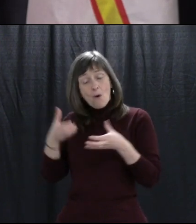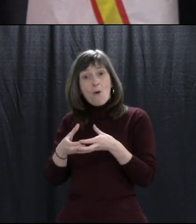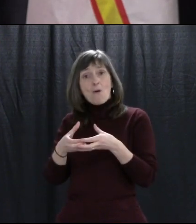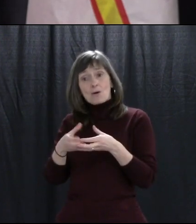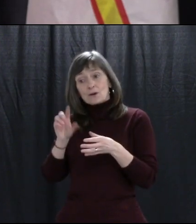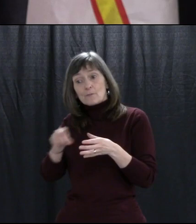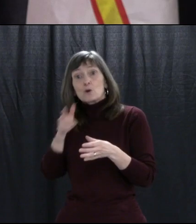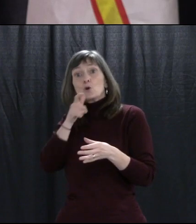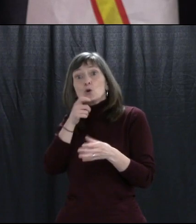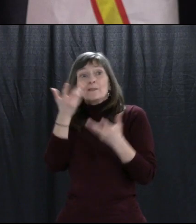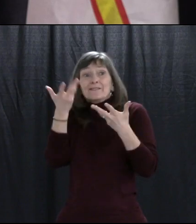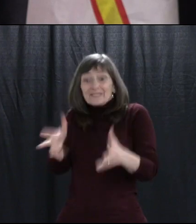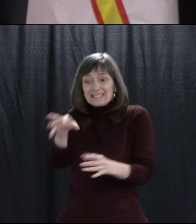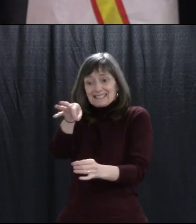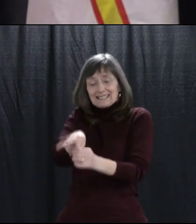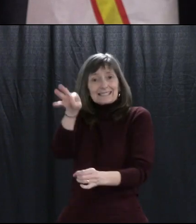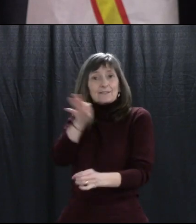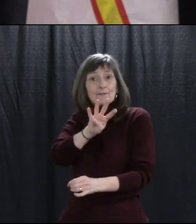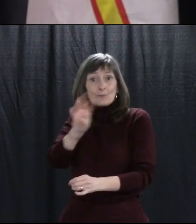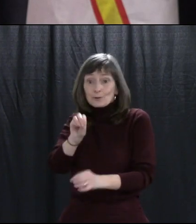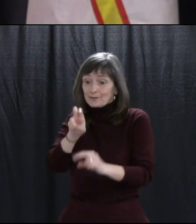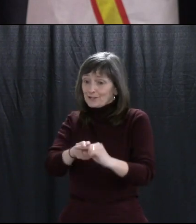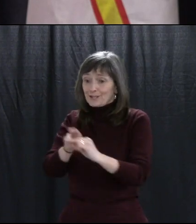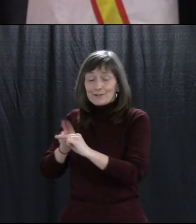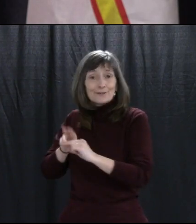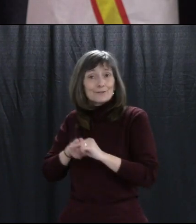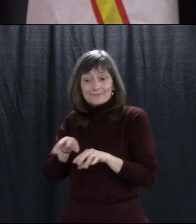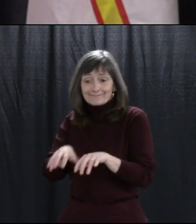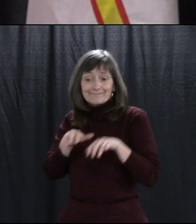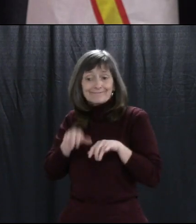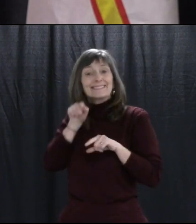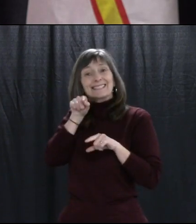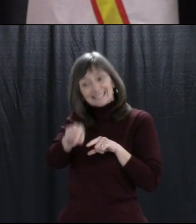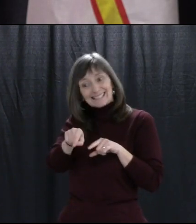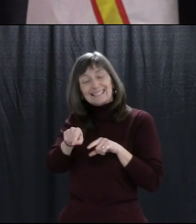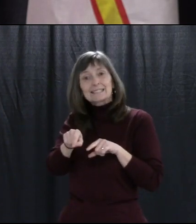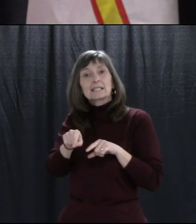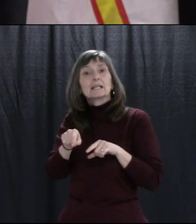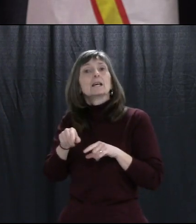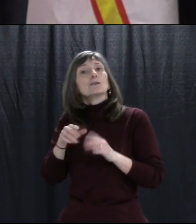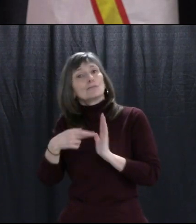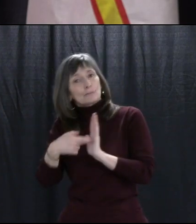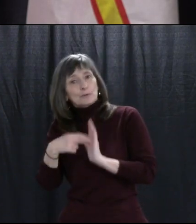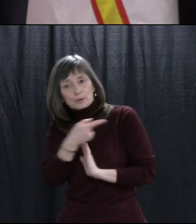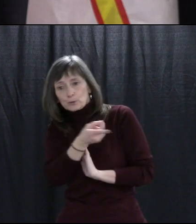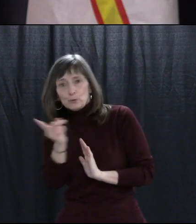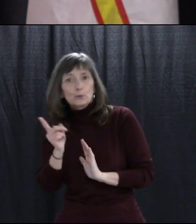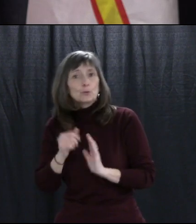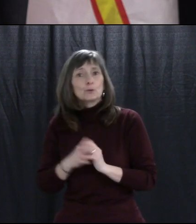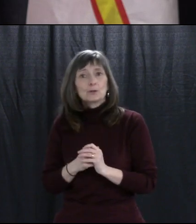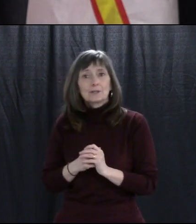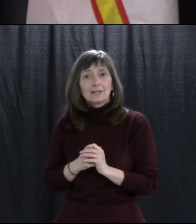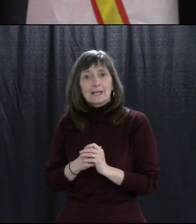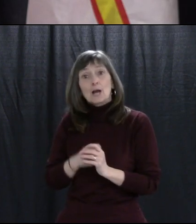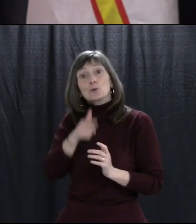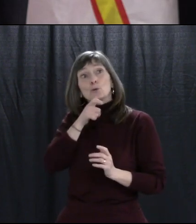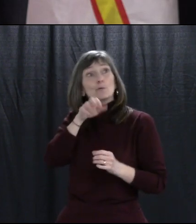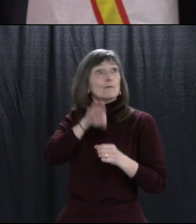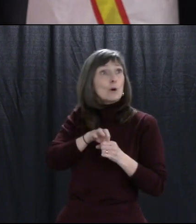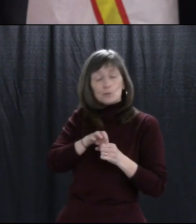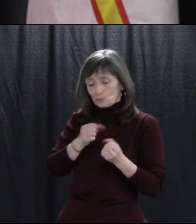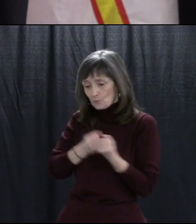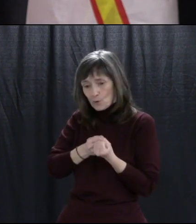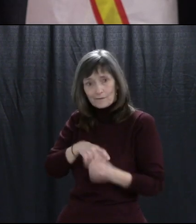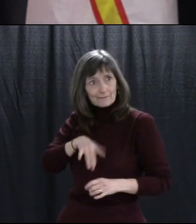elected officials that sit in those 40 seats in this House of Assembly to represent the people that put us there in the chairs that we sit